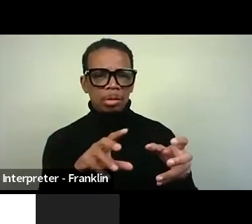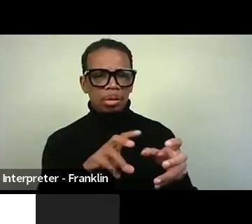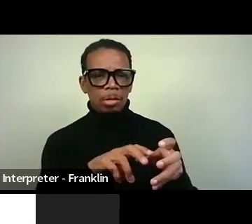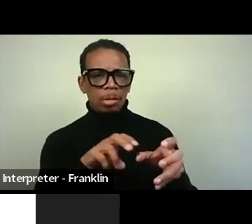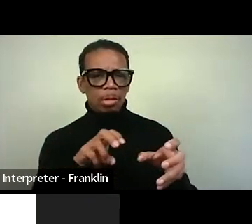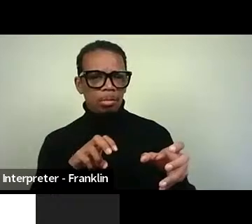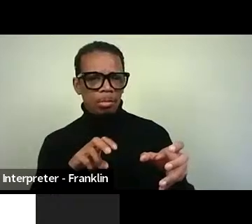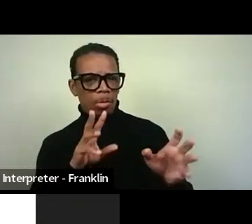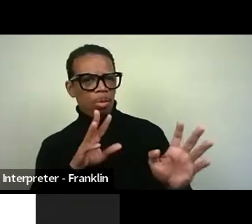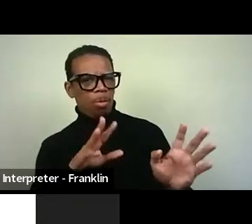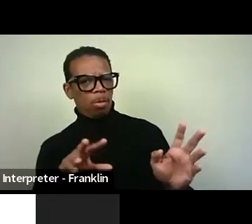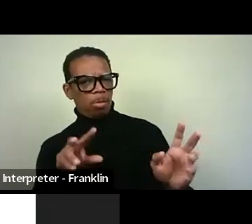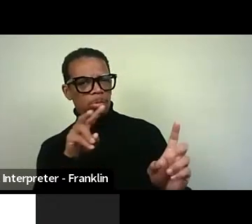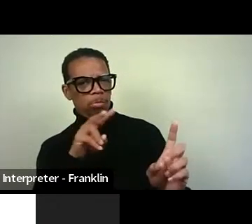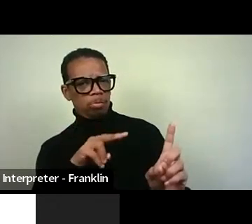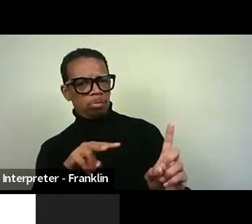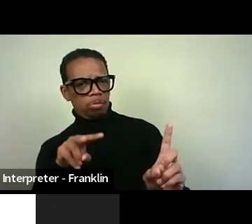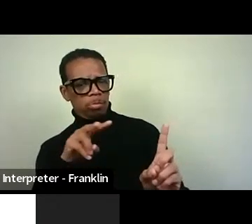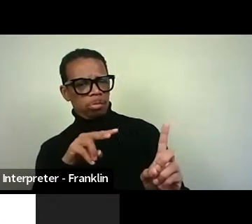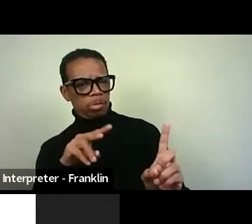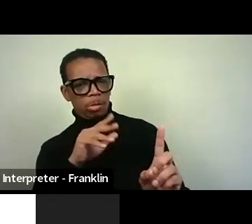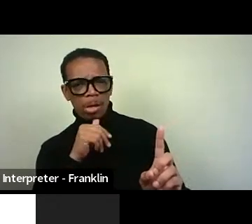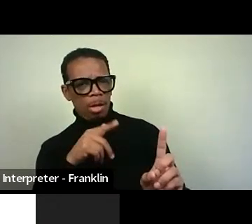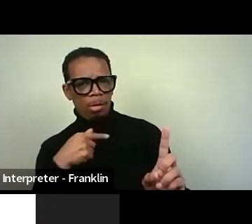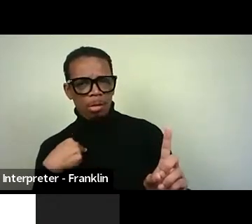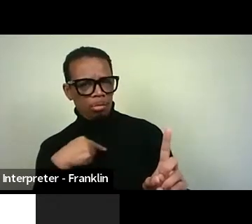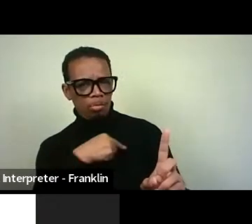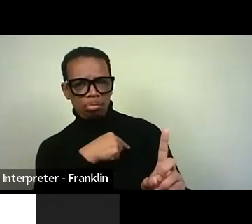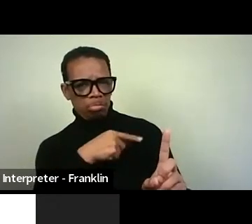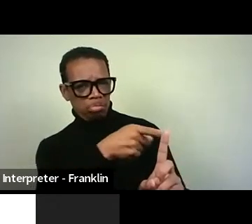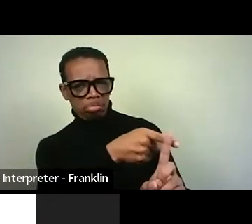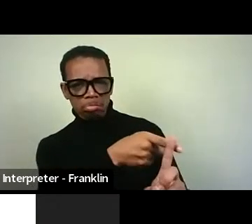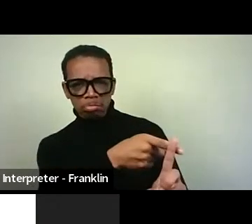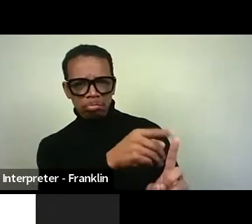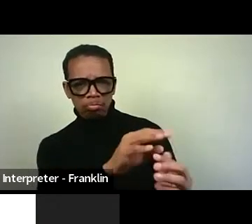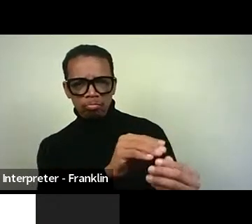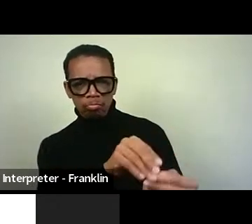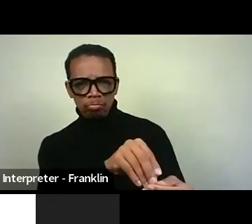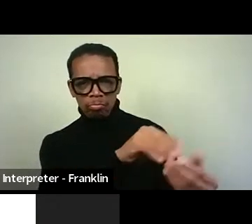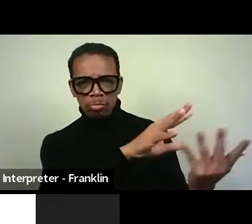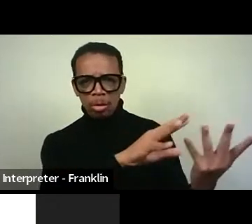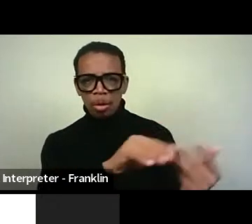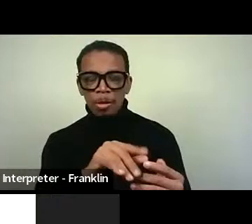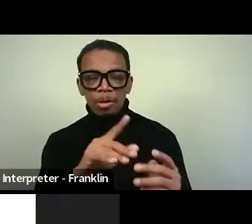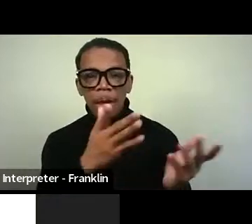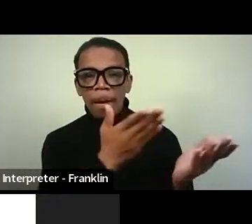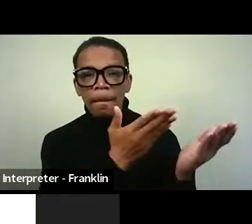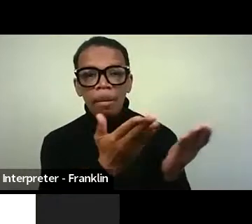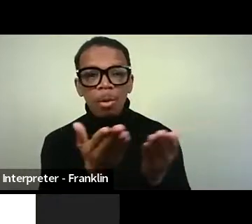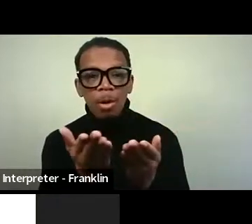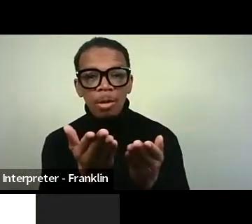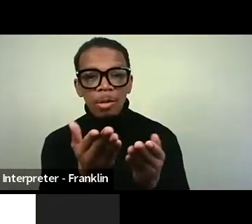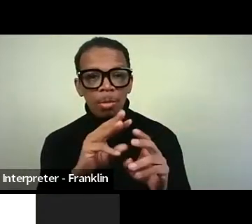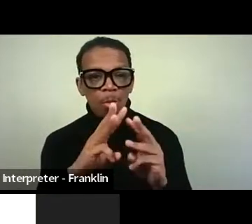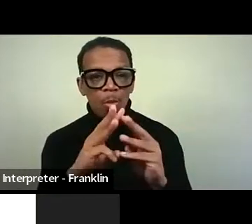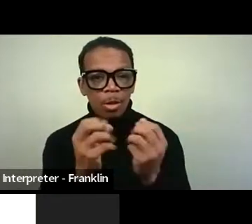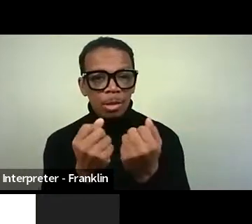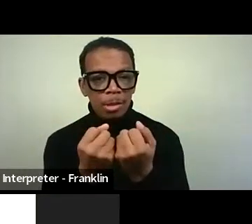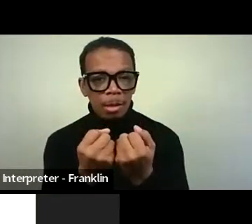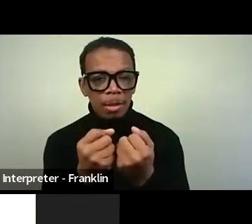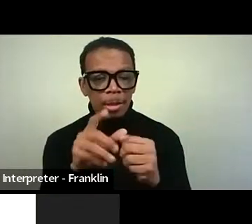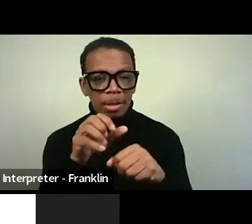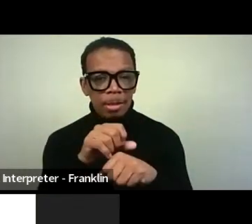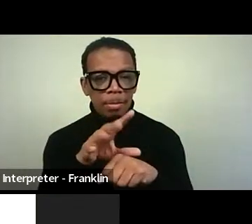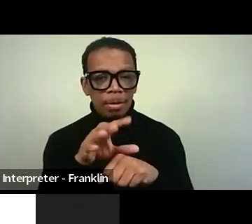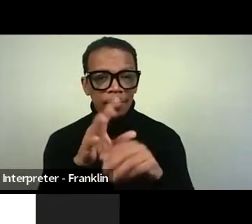we are. And actually did bring in some workshops and consultants